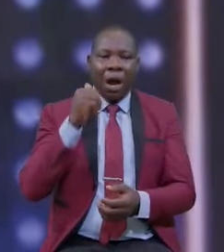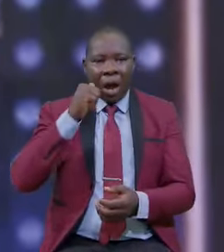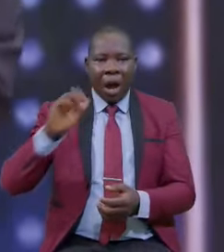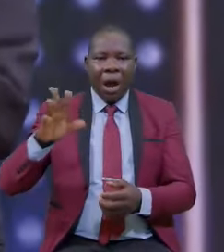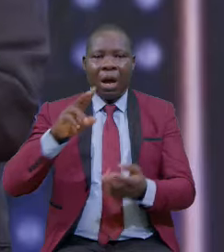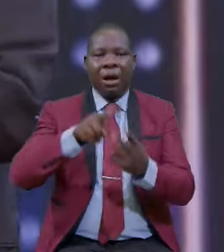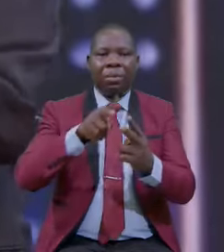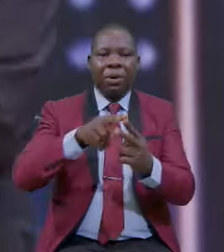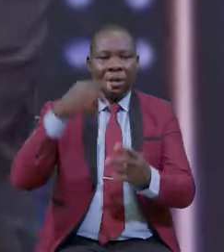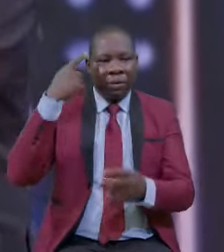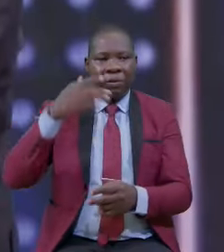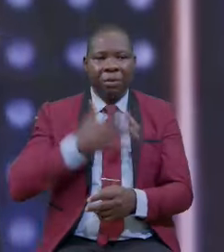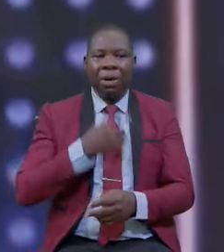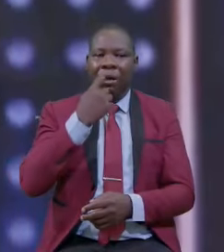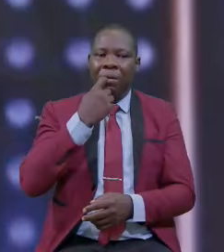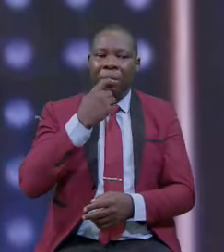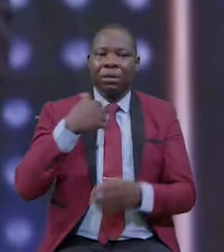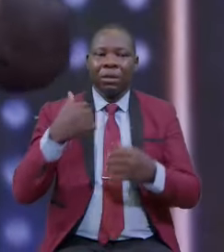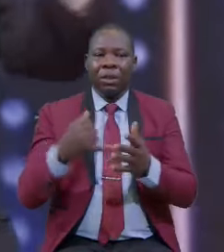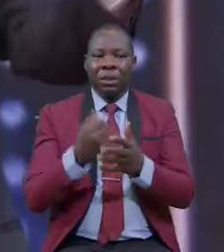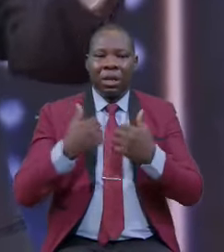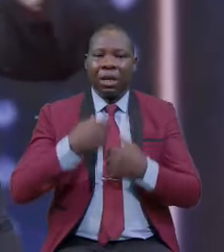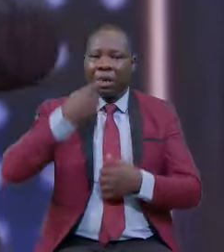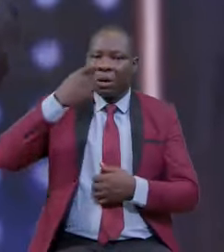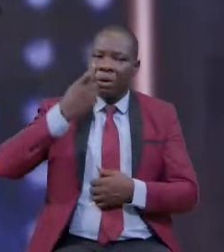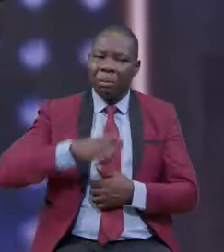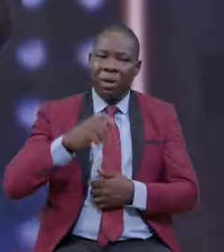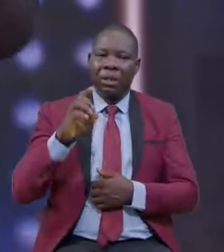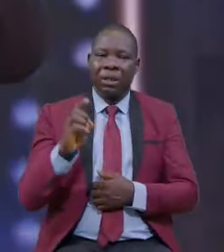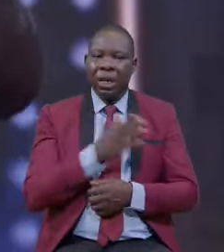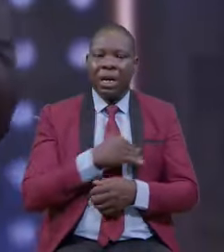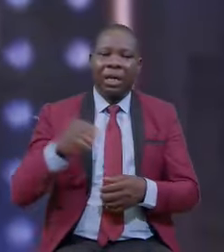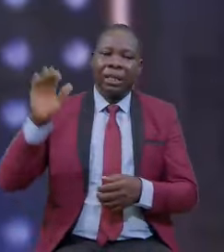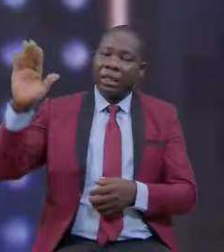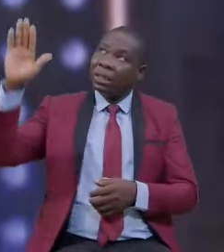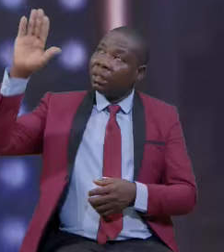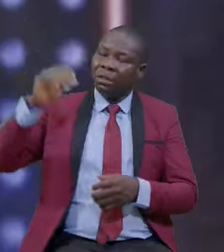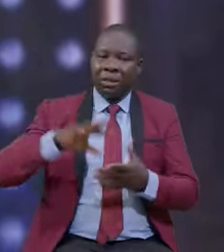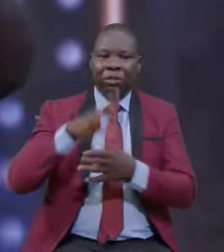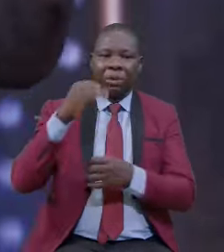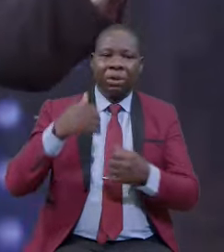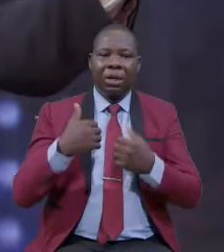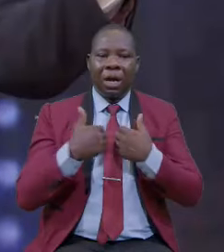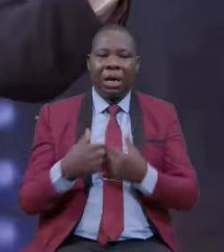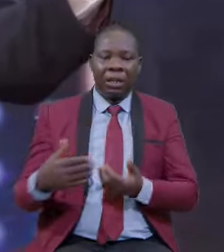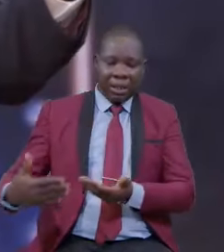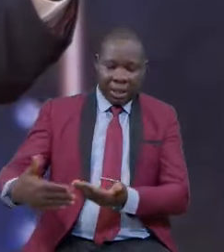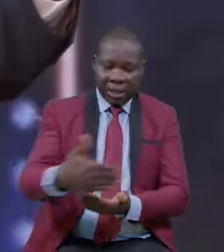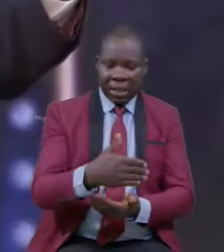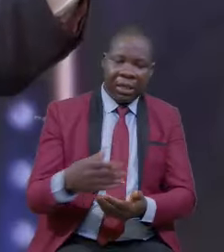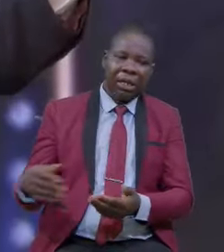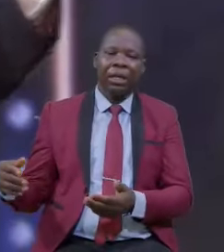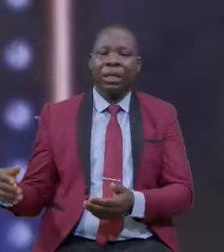has gathered them. All this, the Spirit of God gathered them together. Old